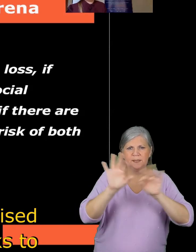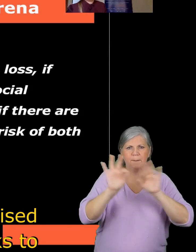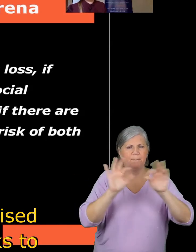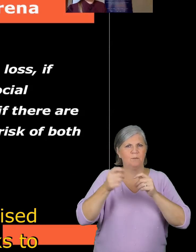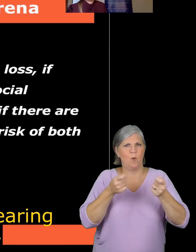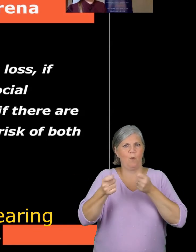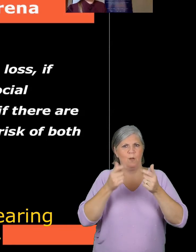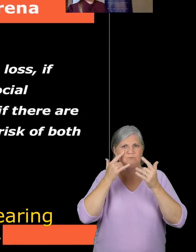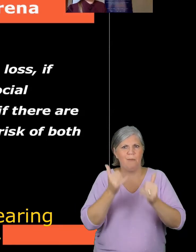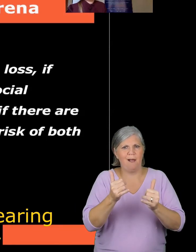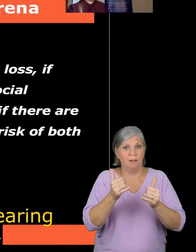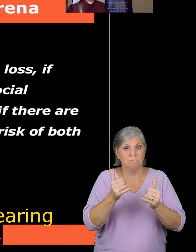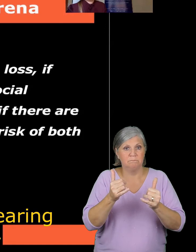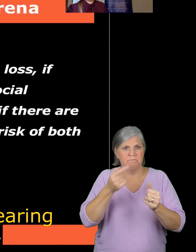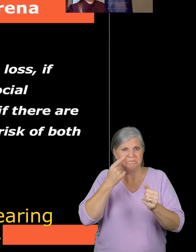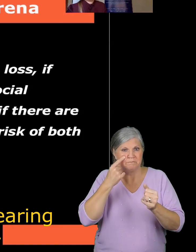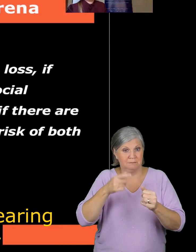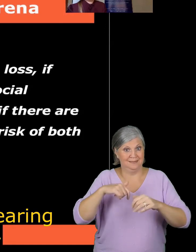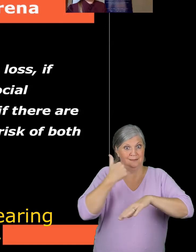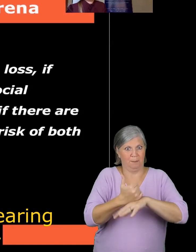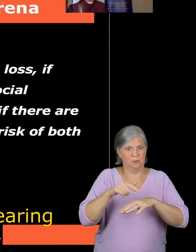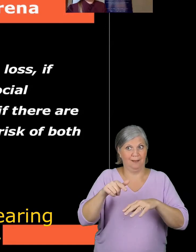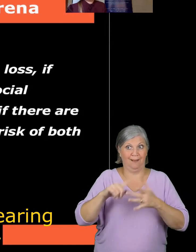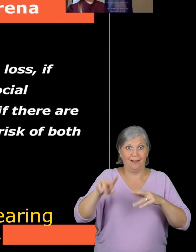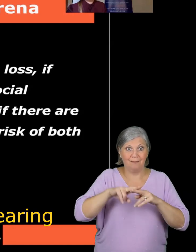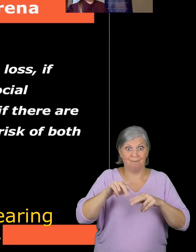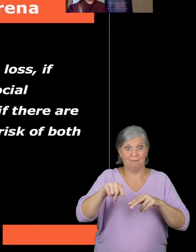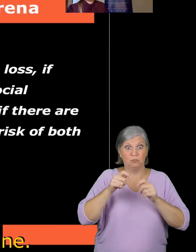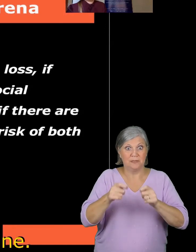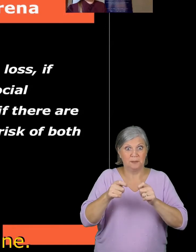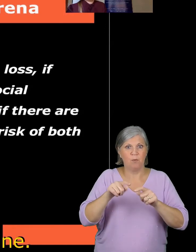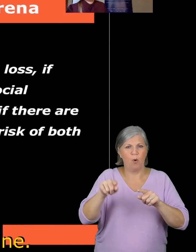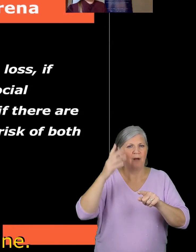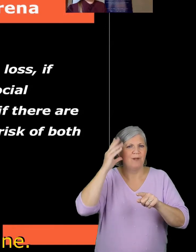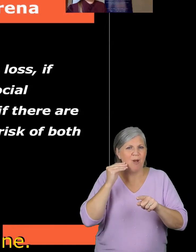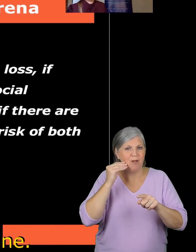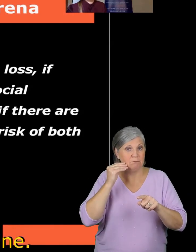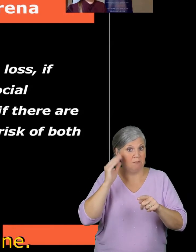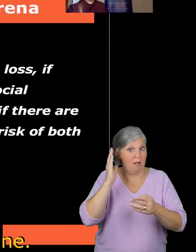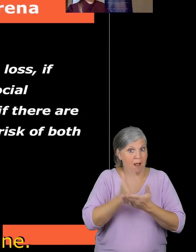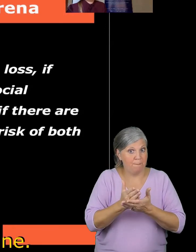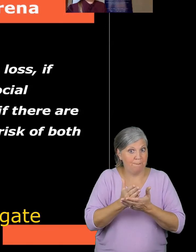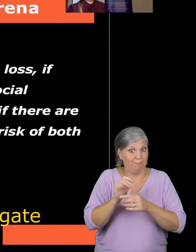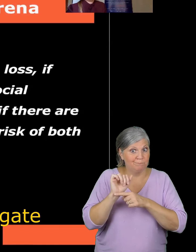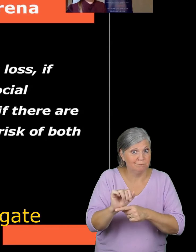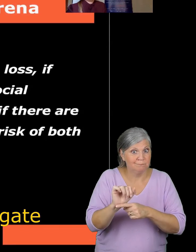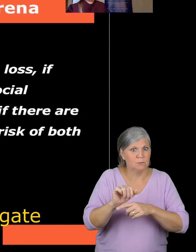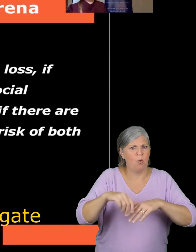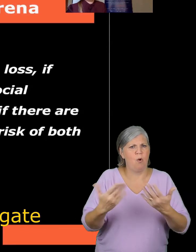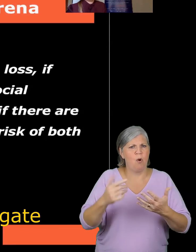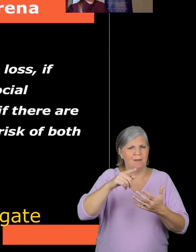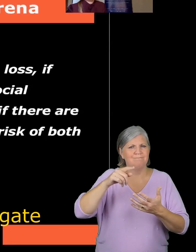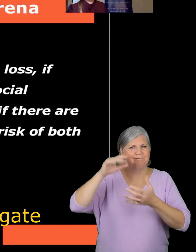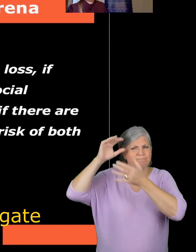trial which seeks to establish if treatment for hearing loss can actually prevent or slow down cognitive decline. The study will